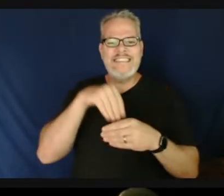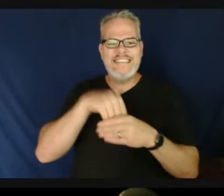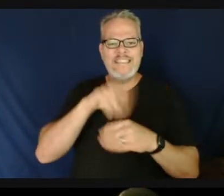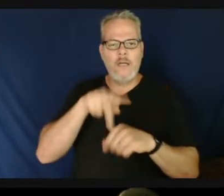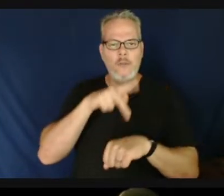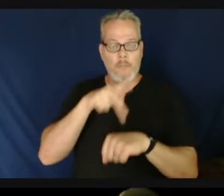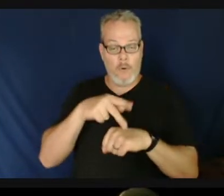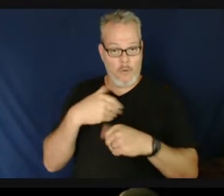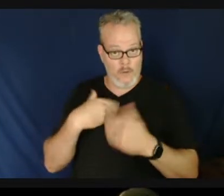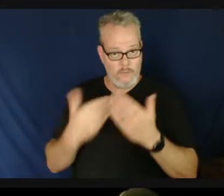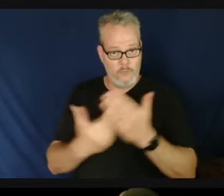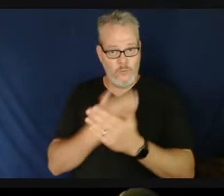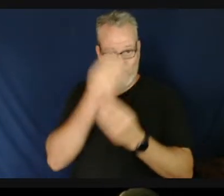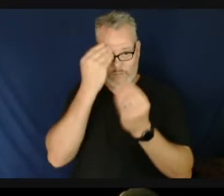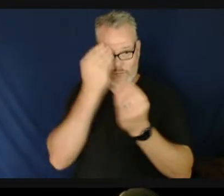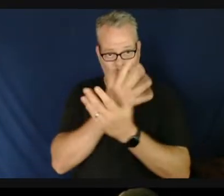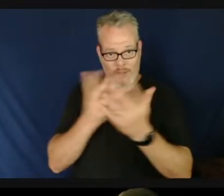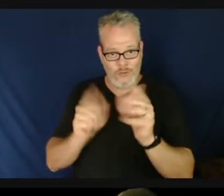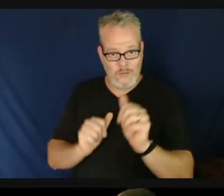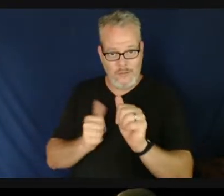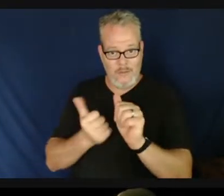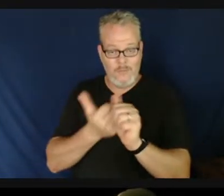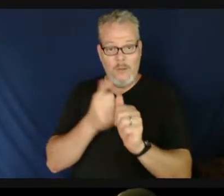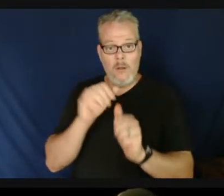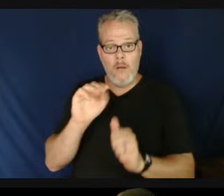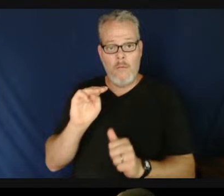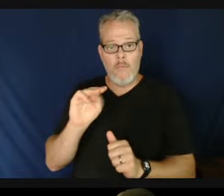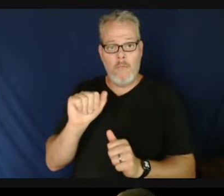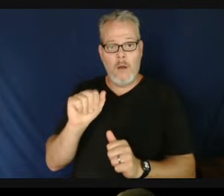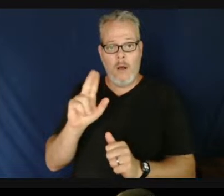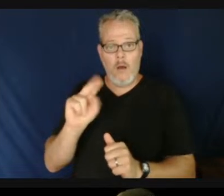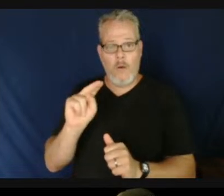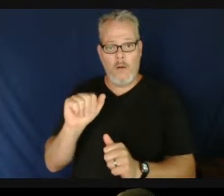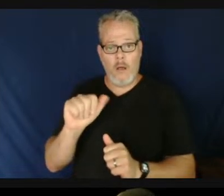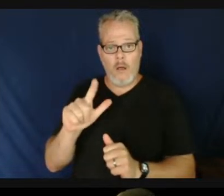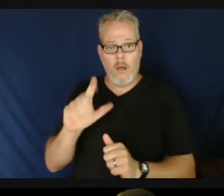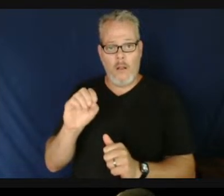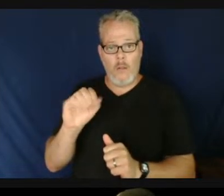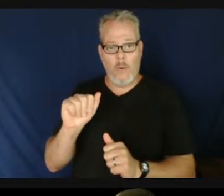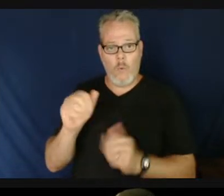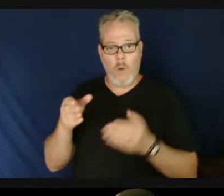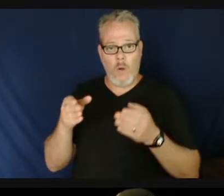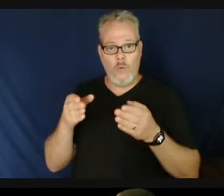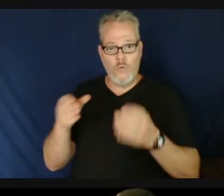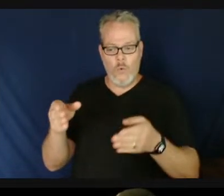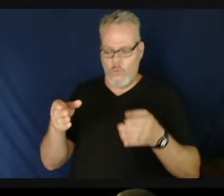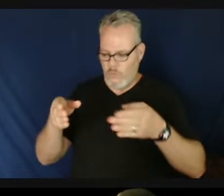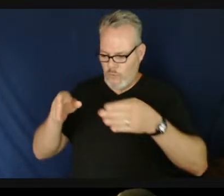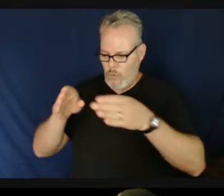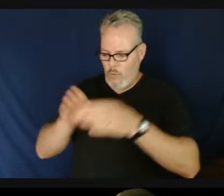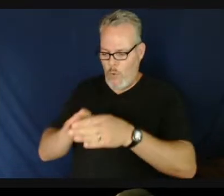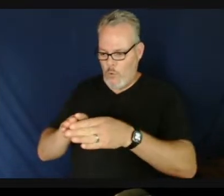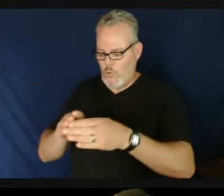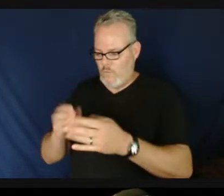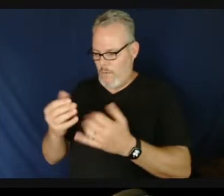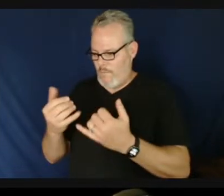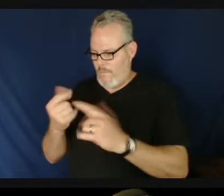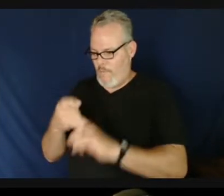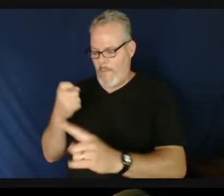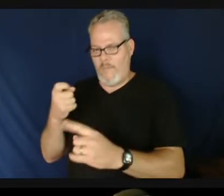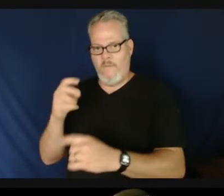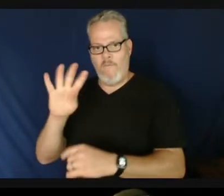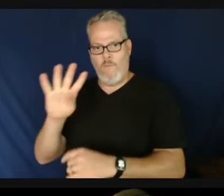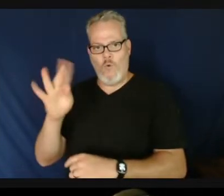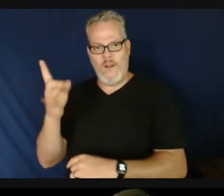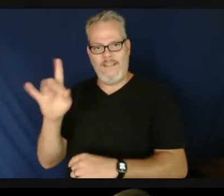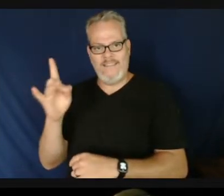new information up there. Mauna Loa Road is closed from 4:18 to 4:27, 6 p.m. to 6